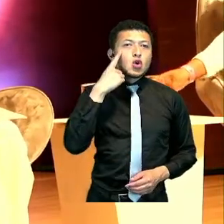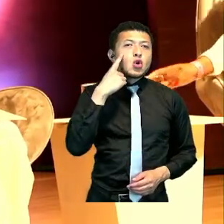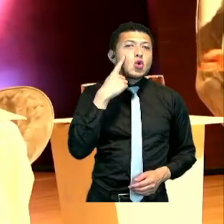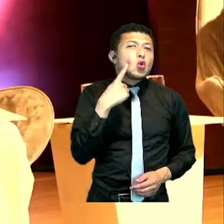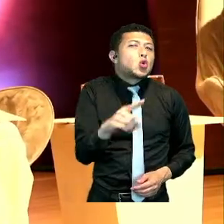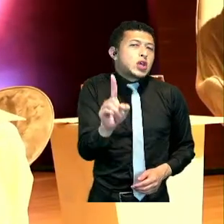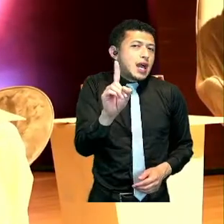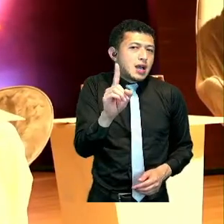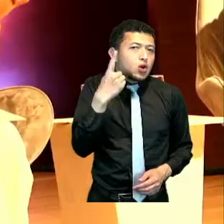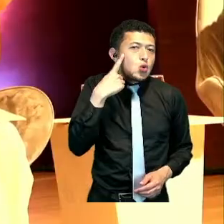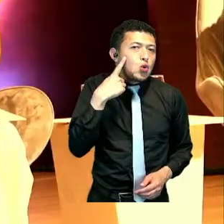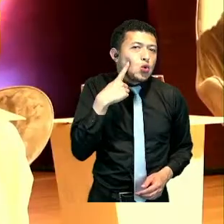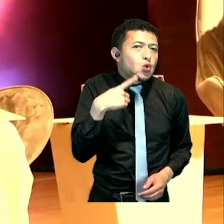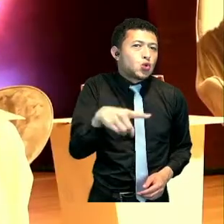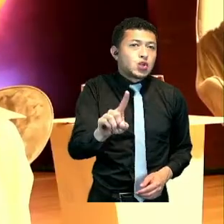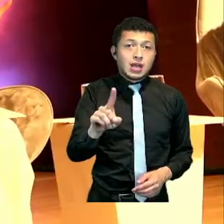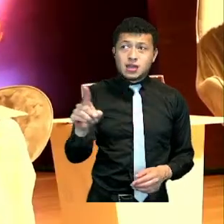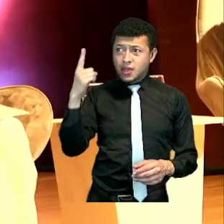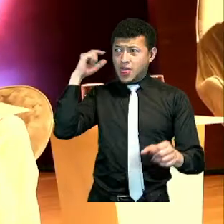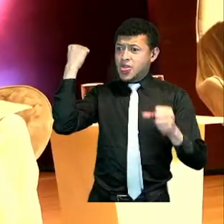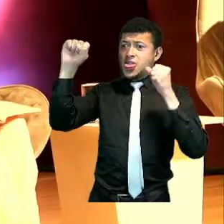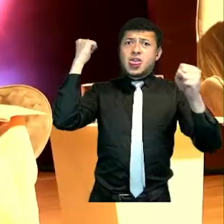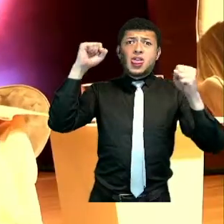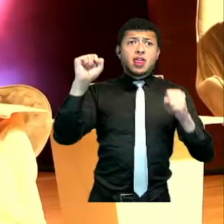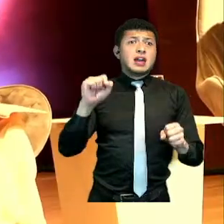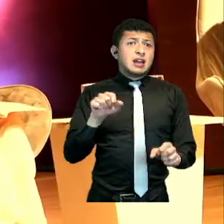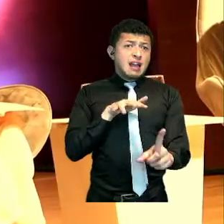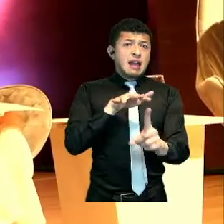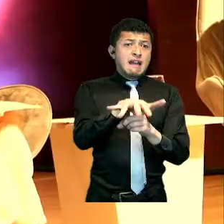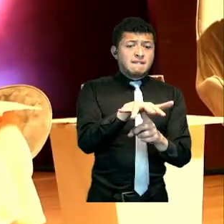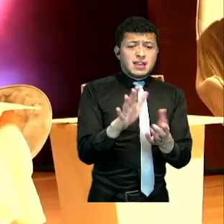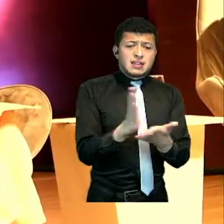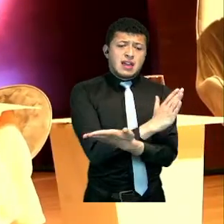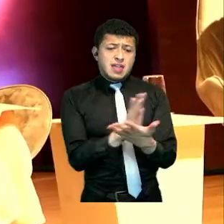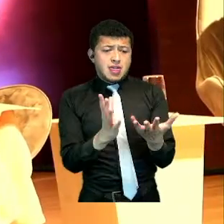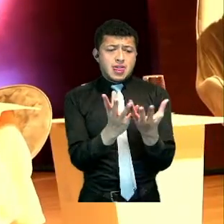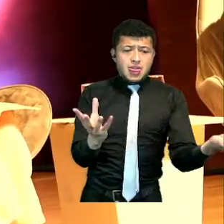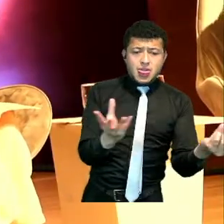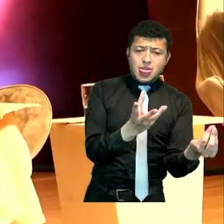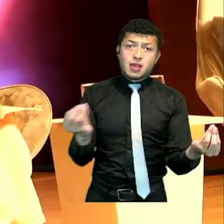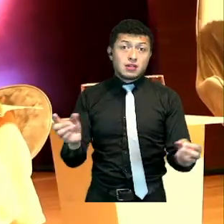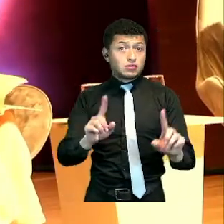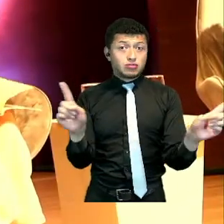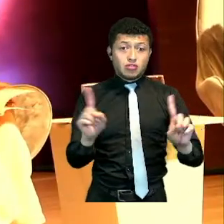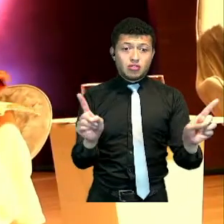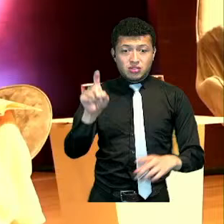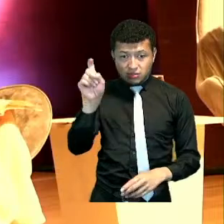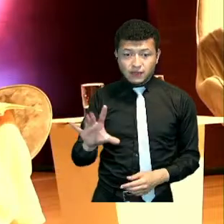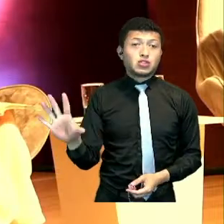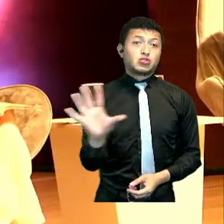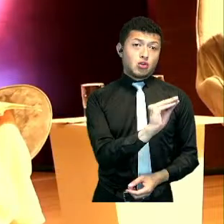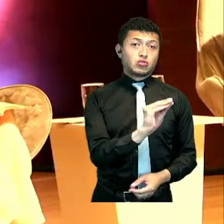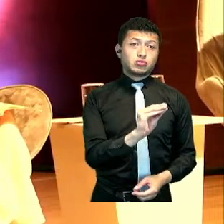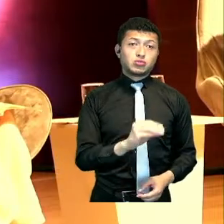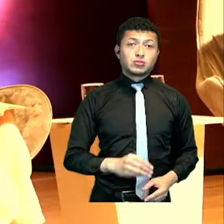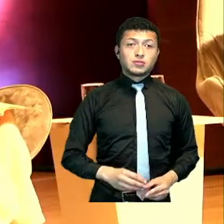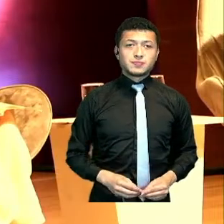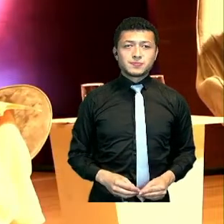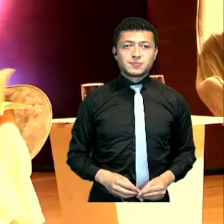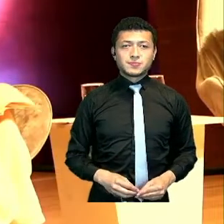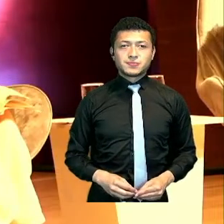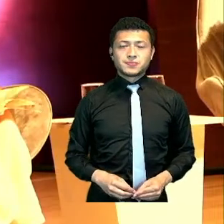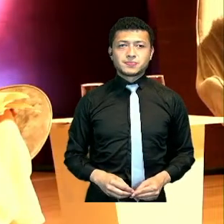day, so that we don't say that we're generating segregation ourselves and then doing the same things. But